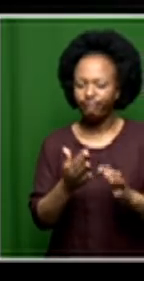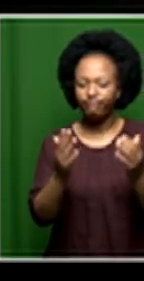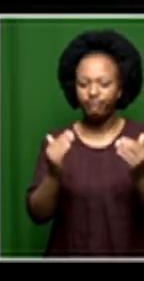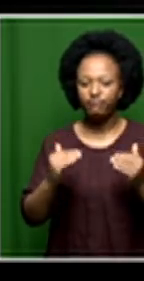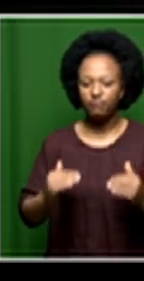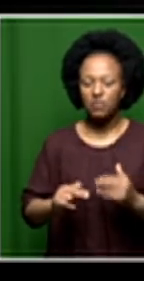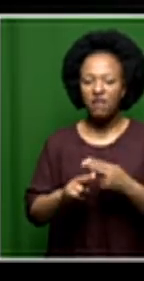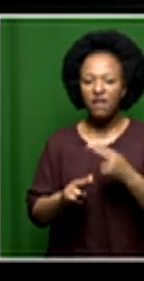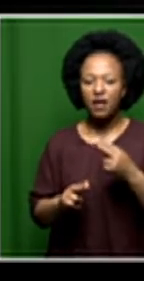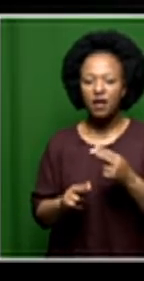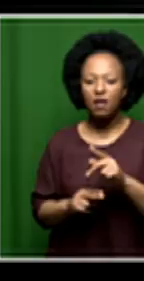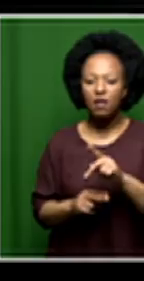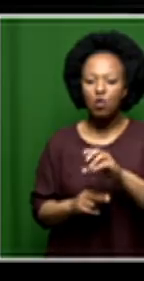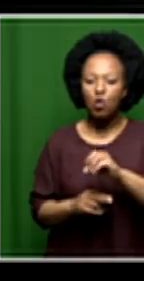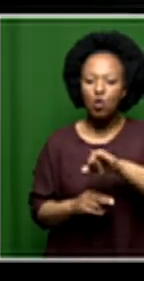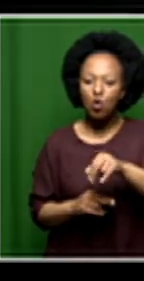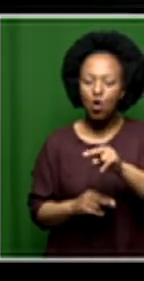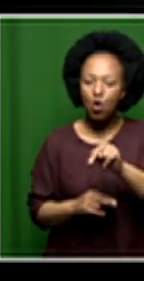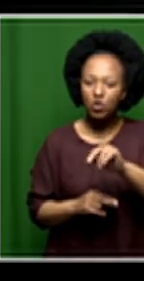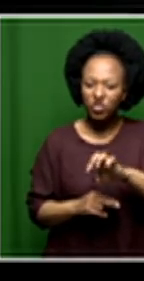finally, it's Conje.